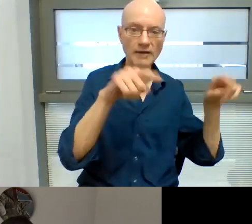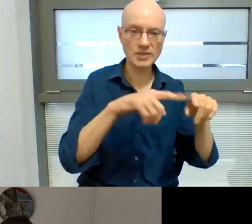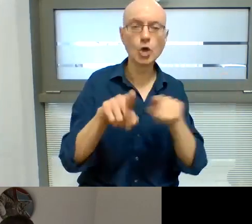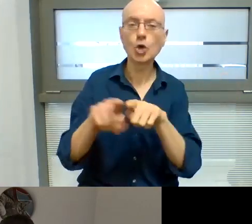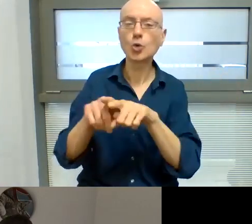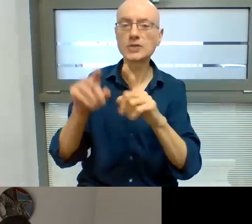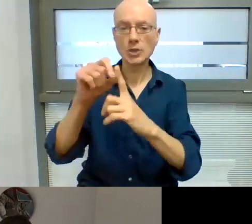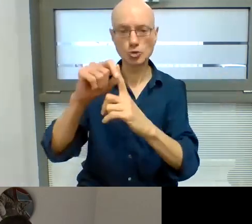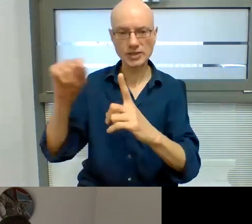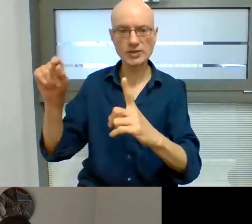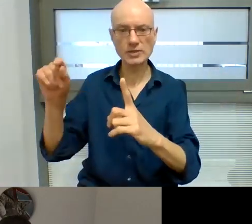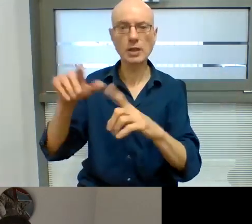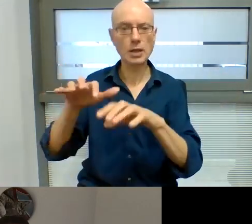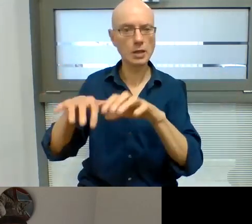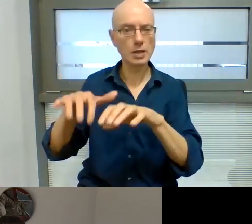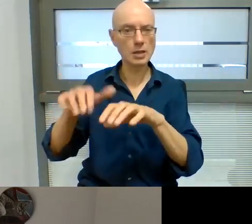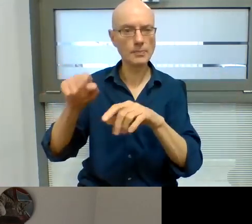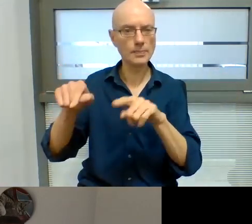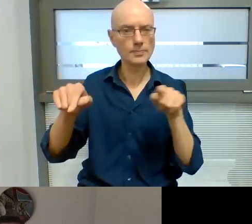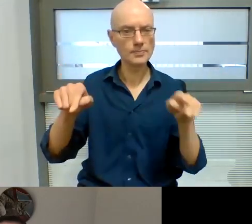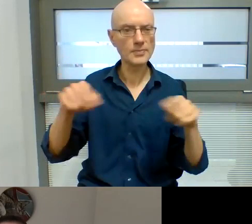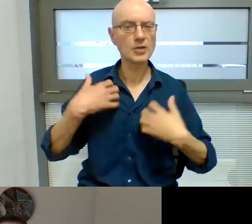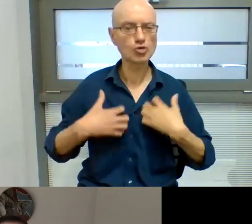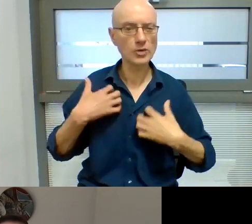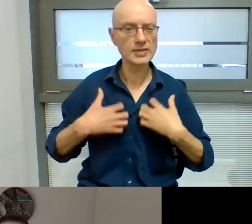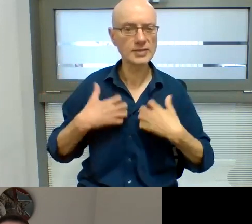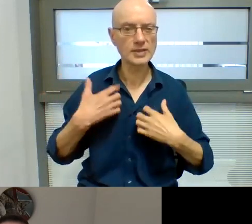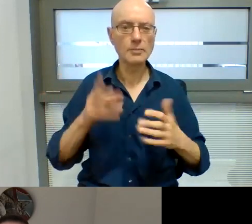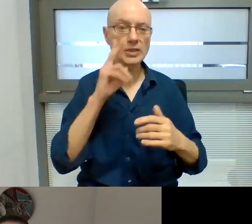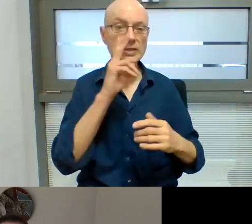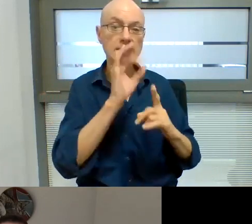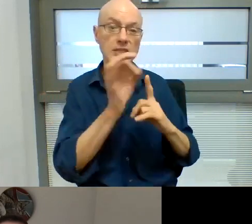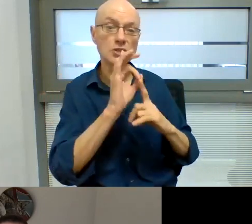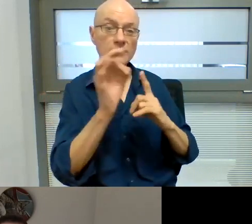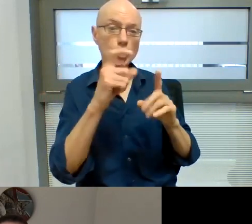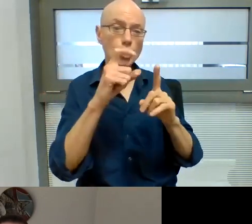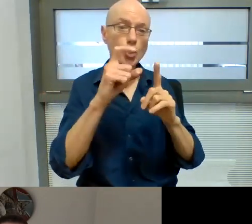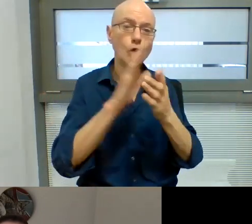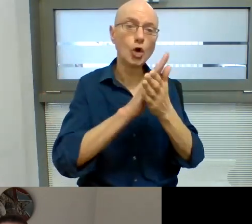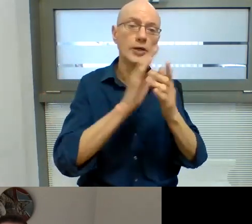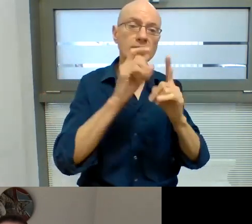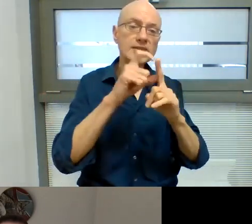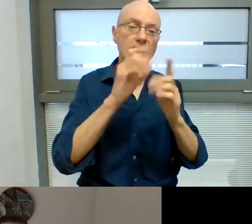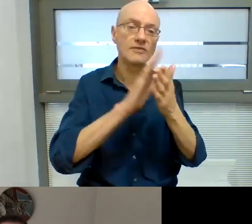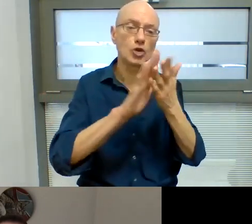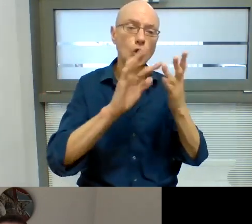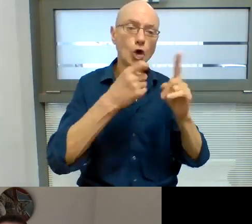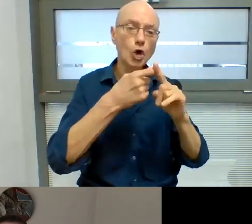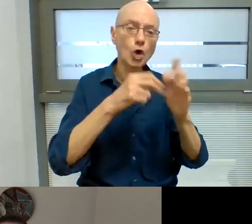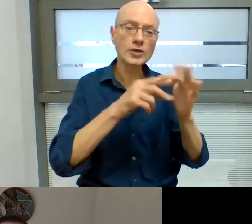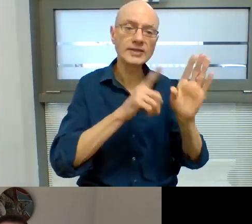domain. I've seen some interviews with Hockney about how he's gone to work with iPads.